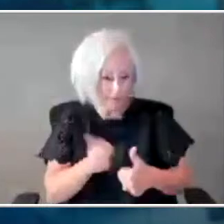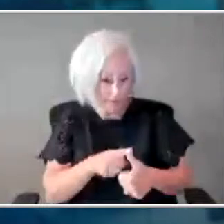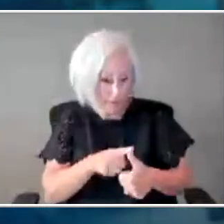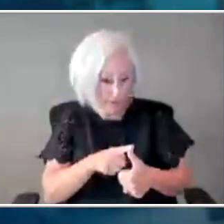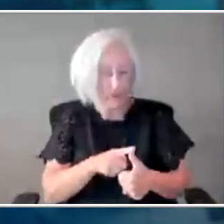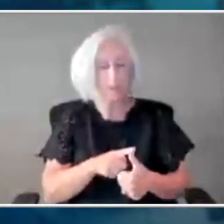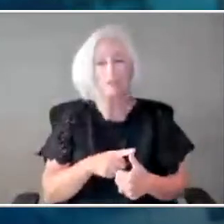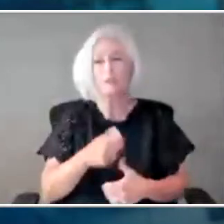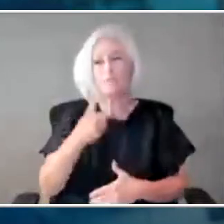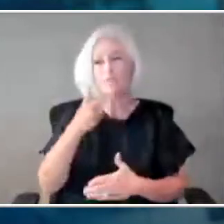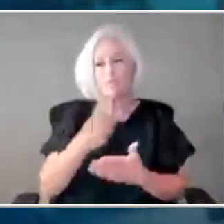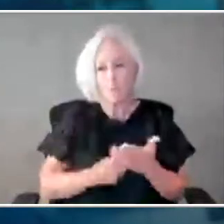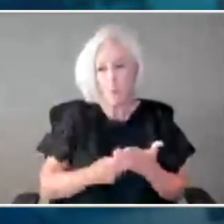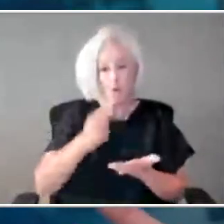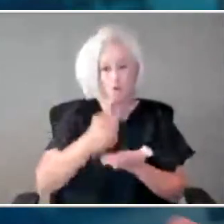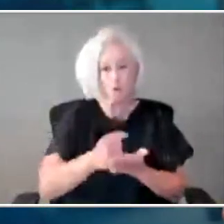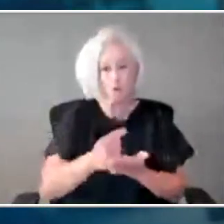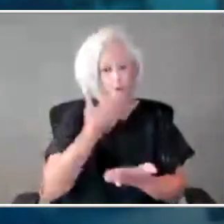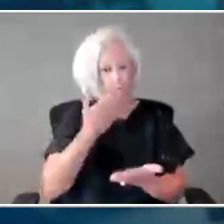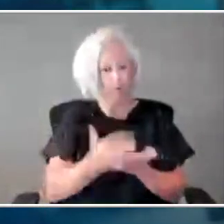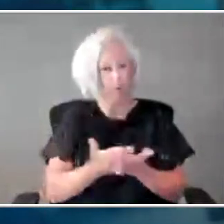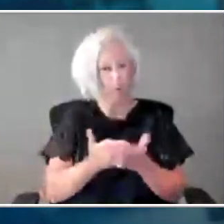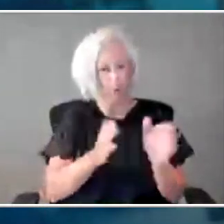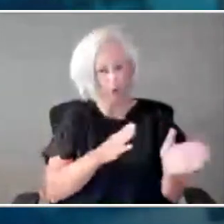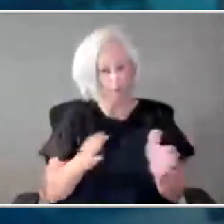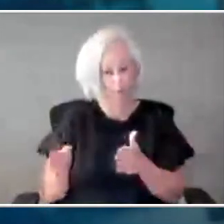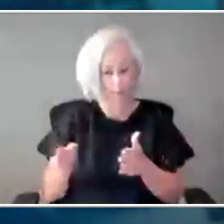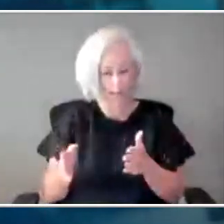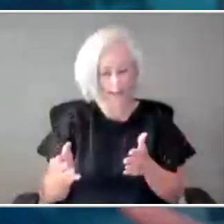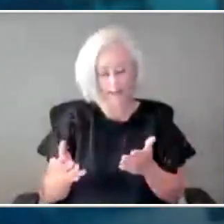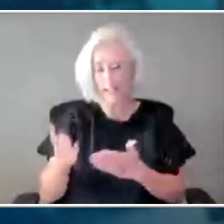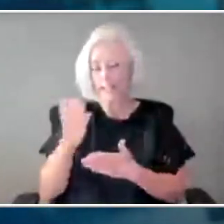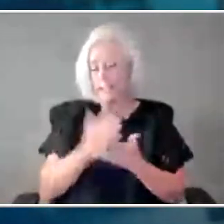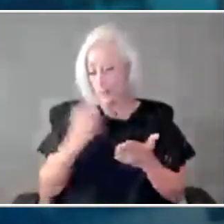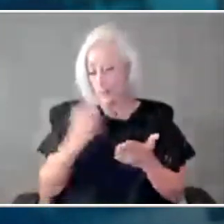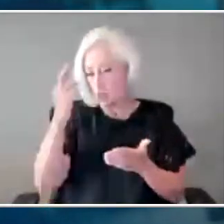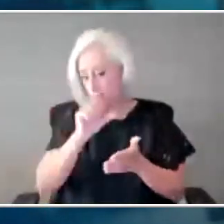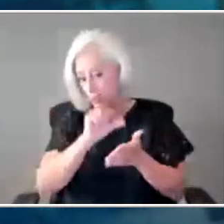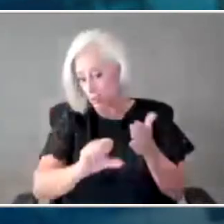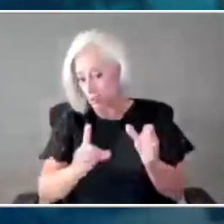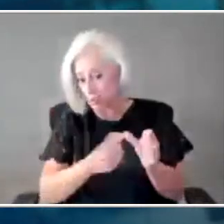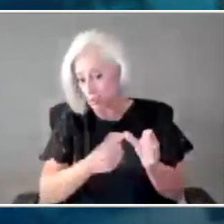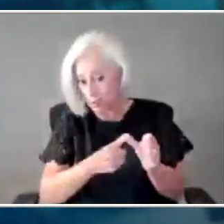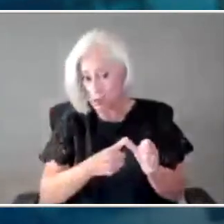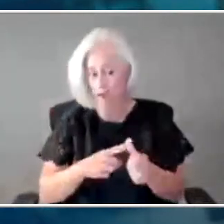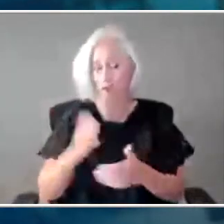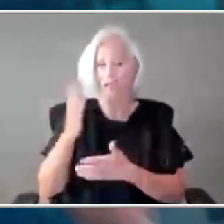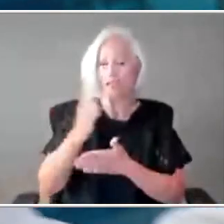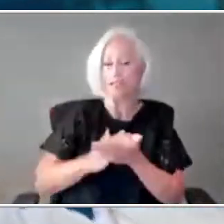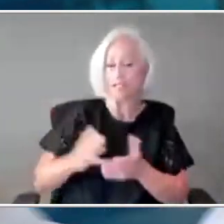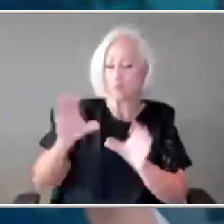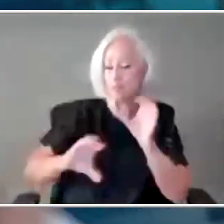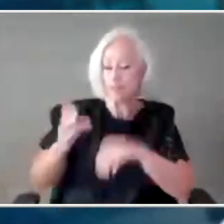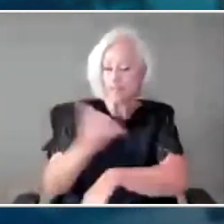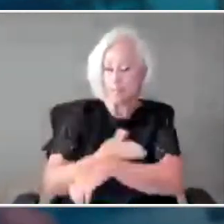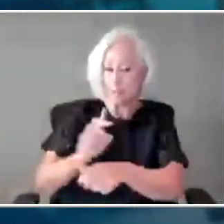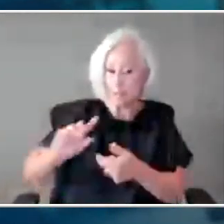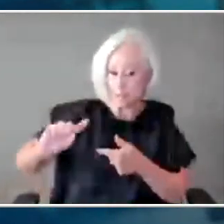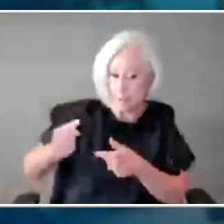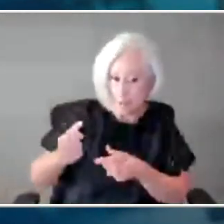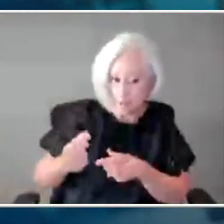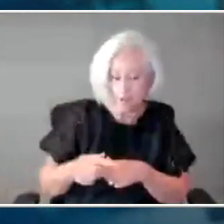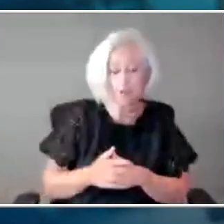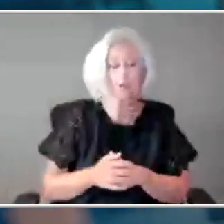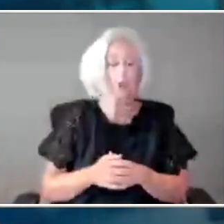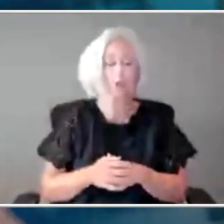plans are good plans, and there are certain reasons why we might choose surgery first for some patients and then choose chemo first for some patients. The reason that Tracey and I talked